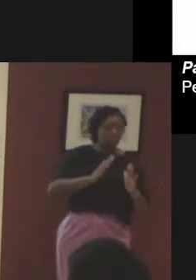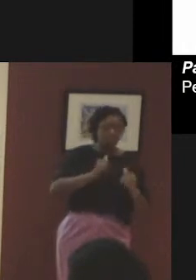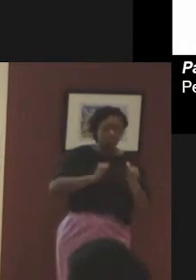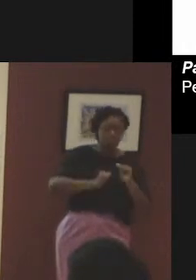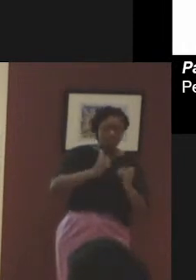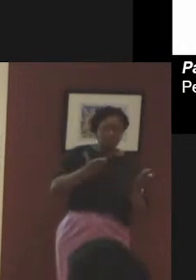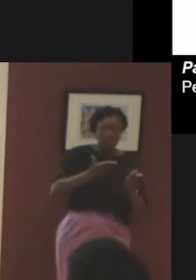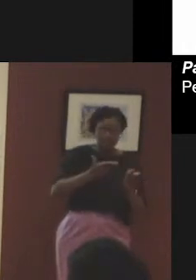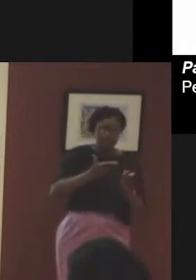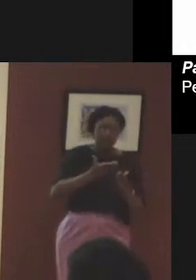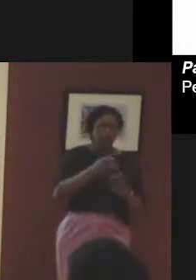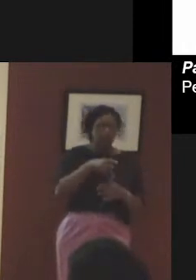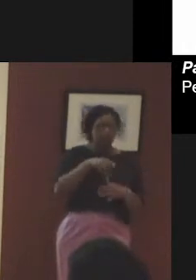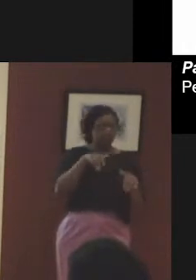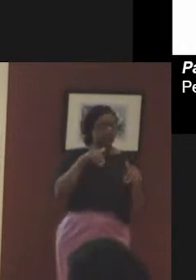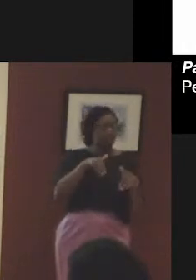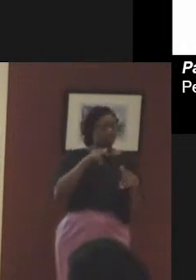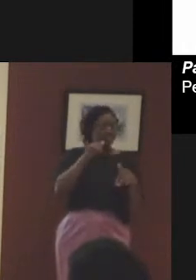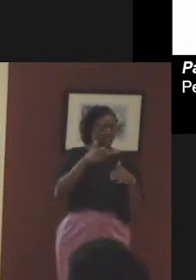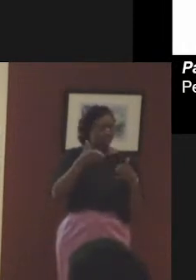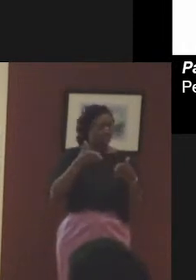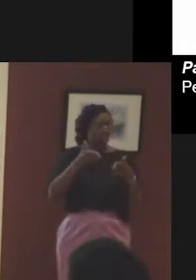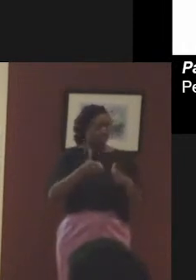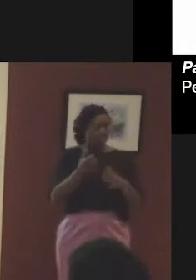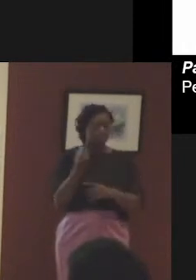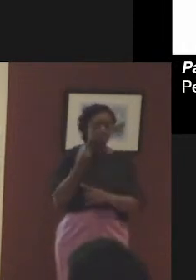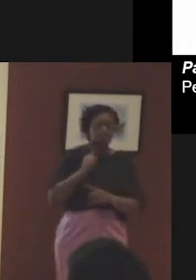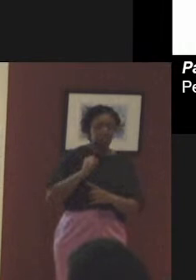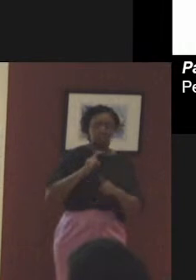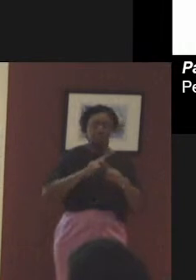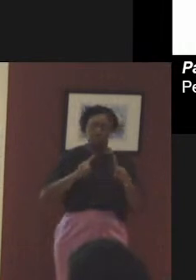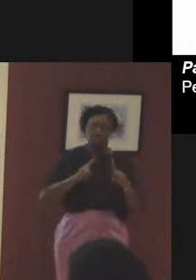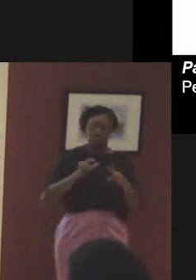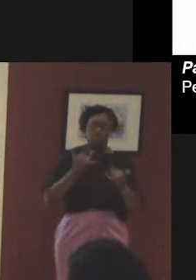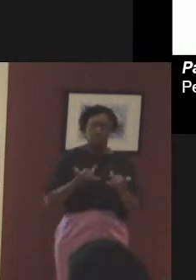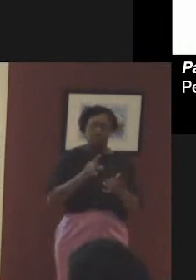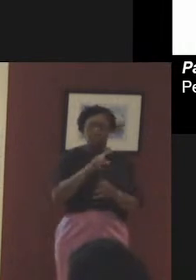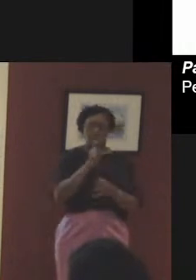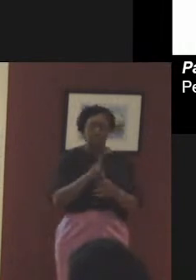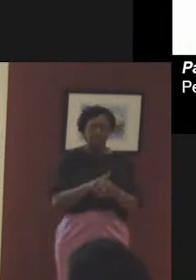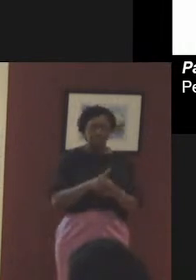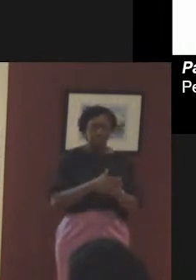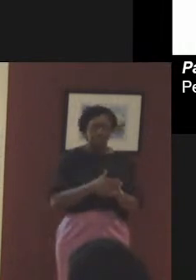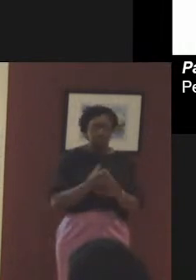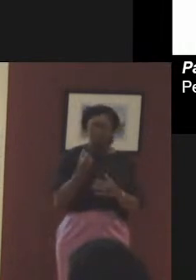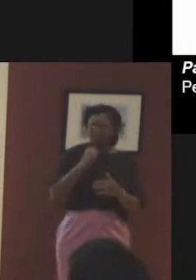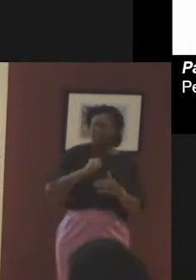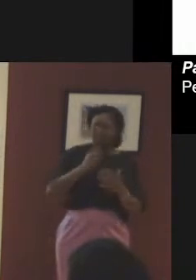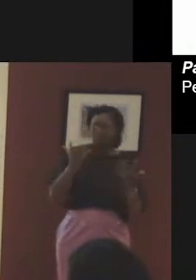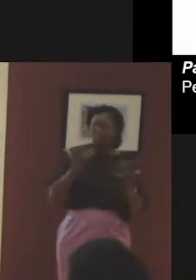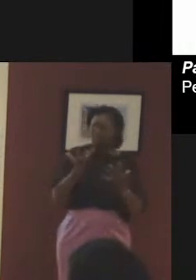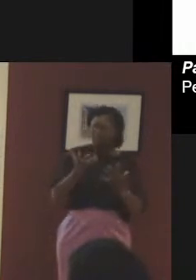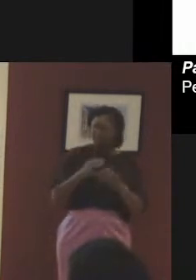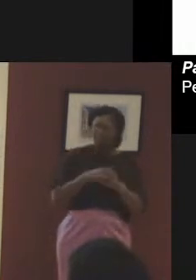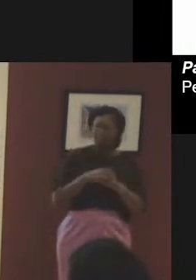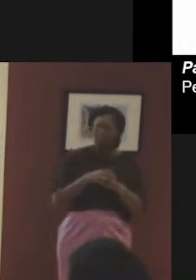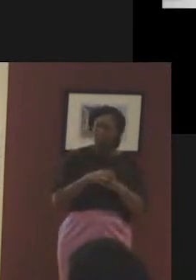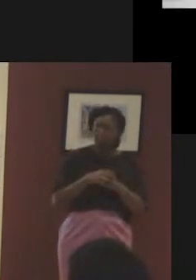is on its face a form of resistance, but the question becomes, what exactly is being resisted?